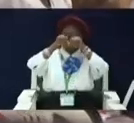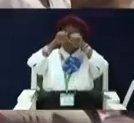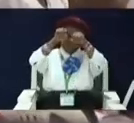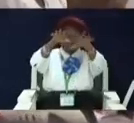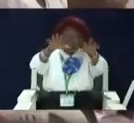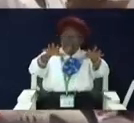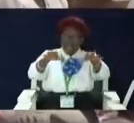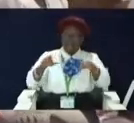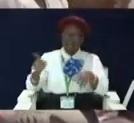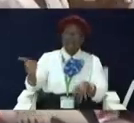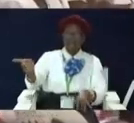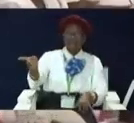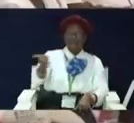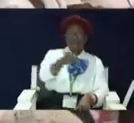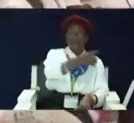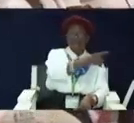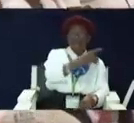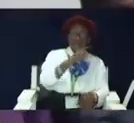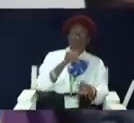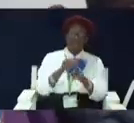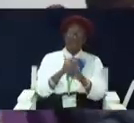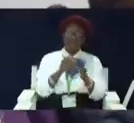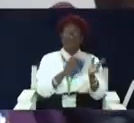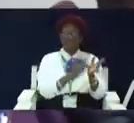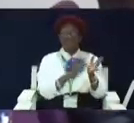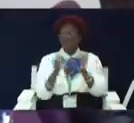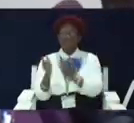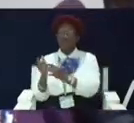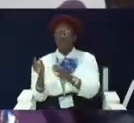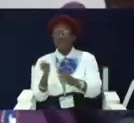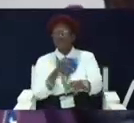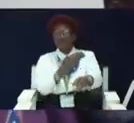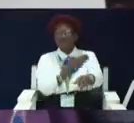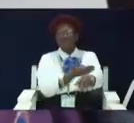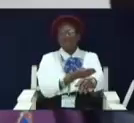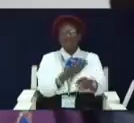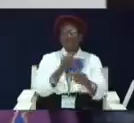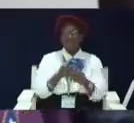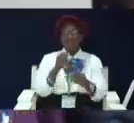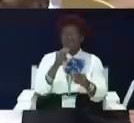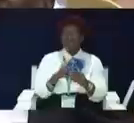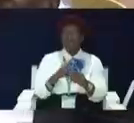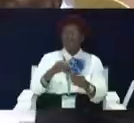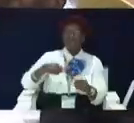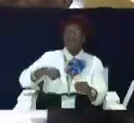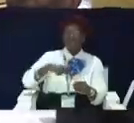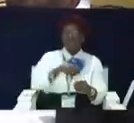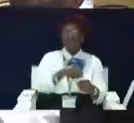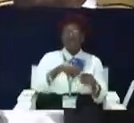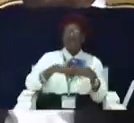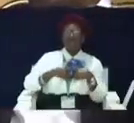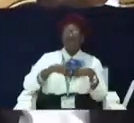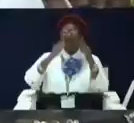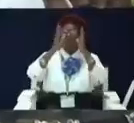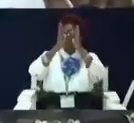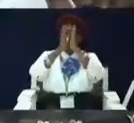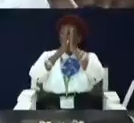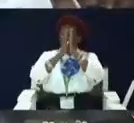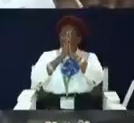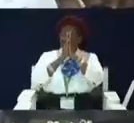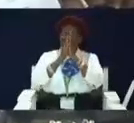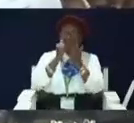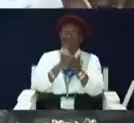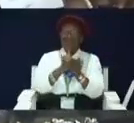abukun fun yin. In Jesus' mighty name we have prayed. Ni oruko nla Jesu la gbadura. All